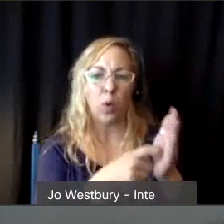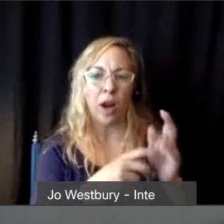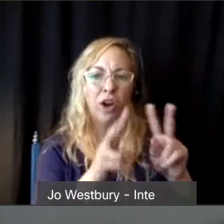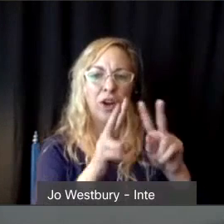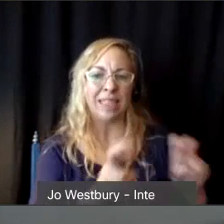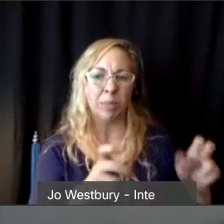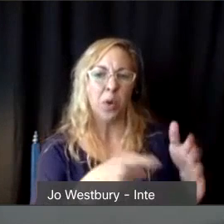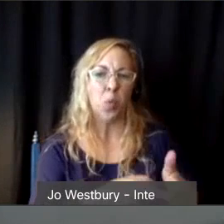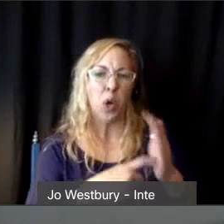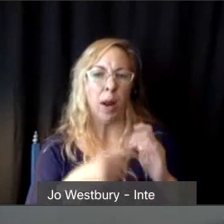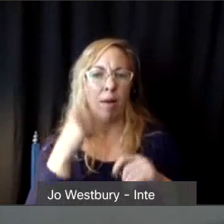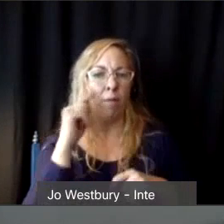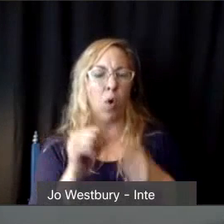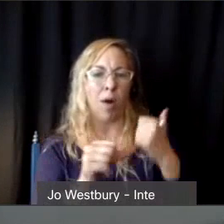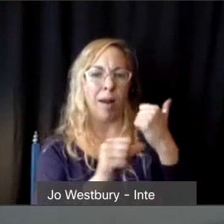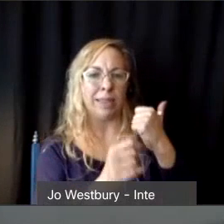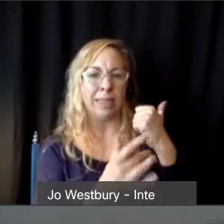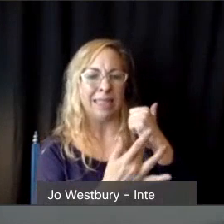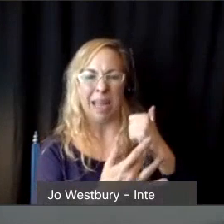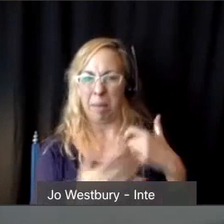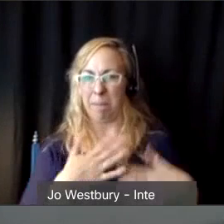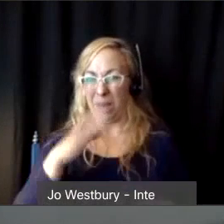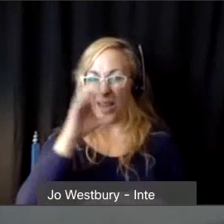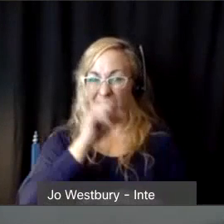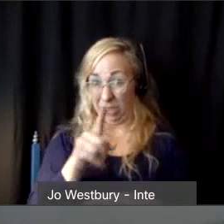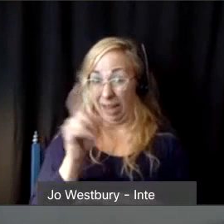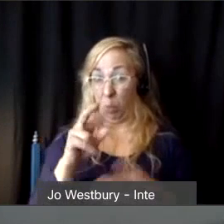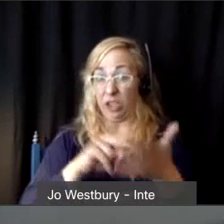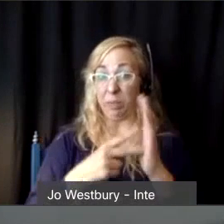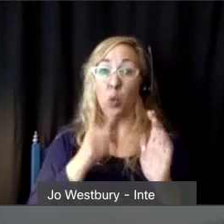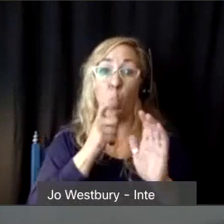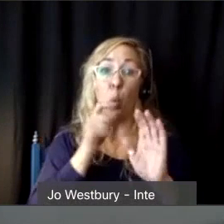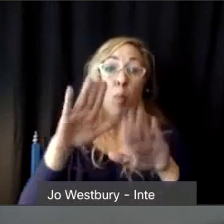I assume you mean who provides that assessment?